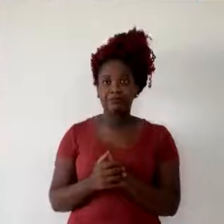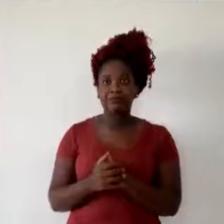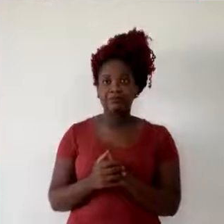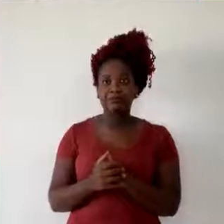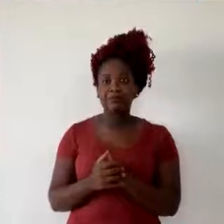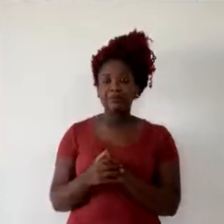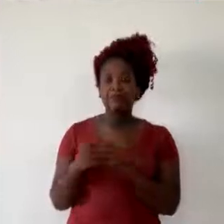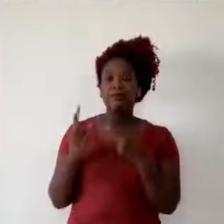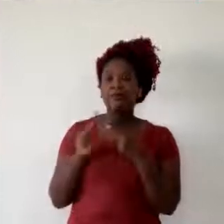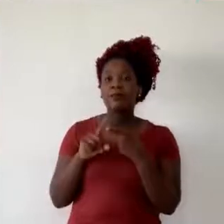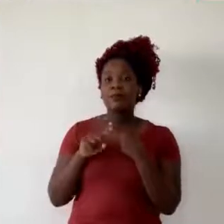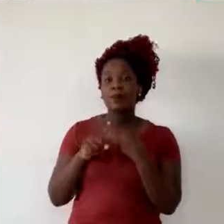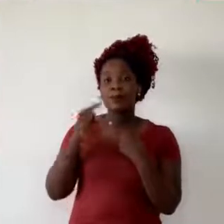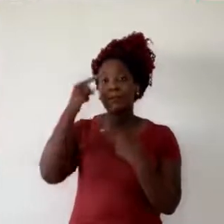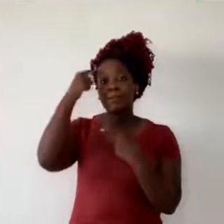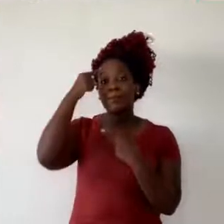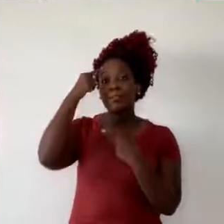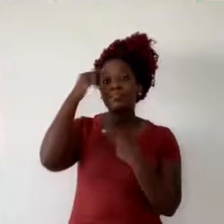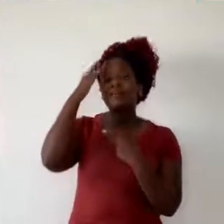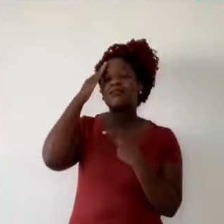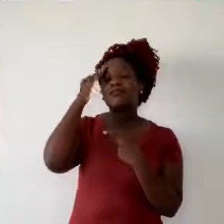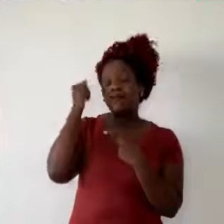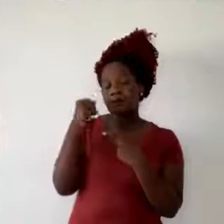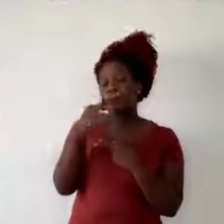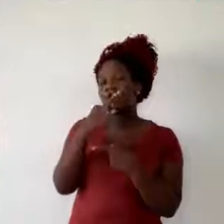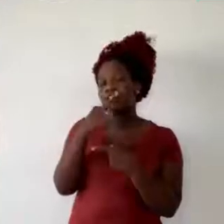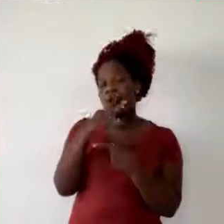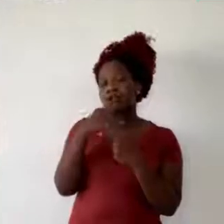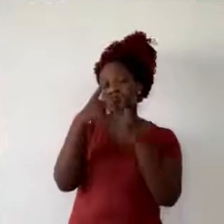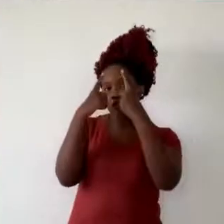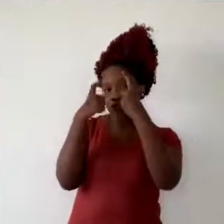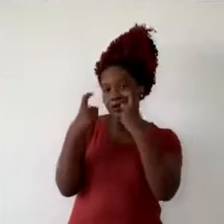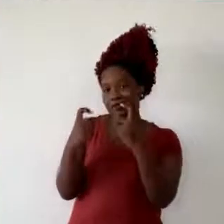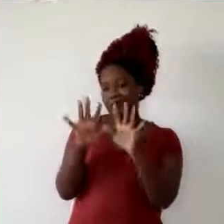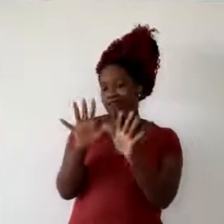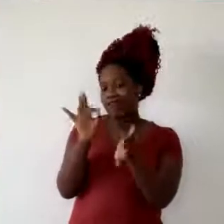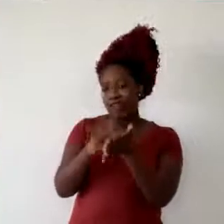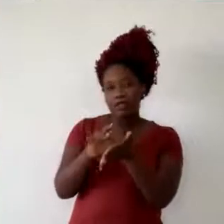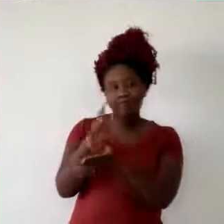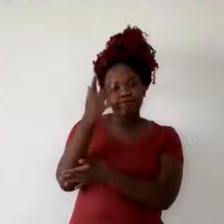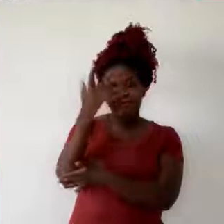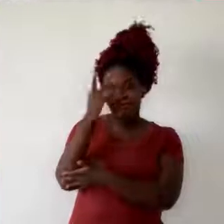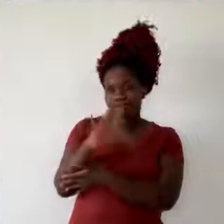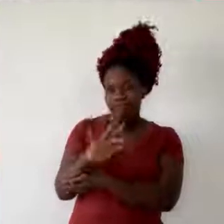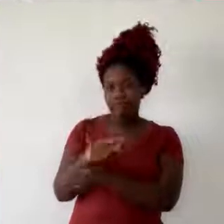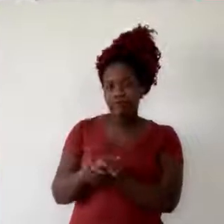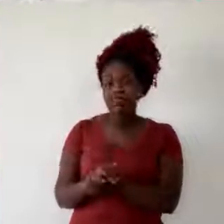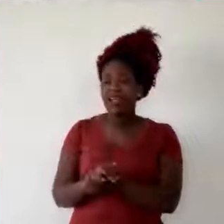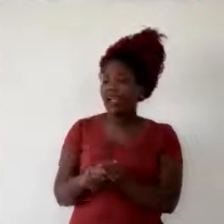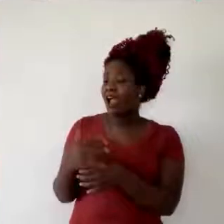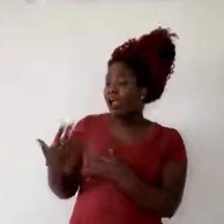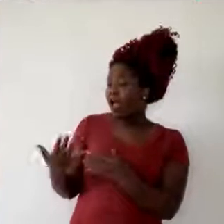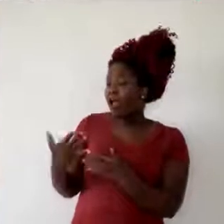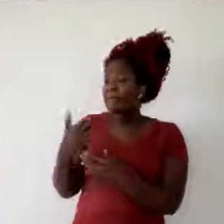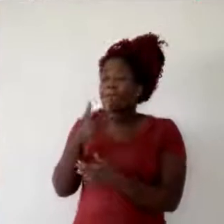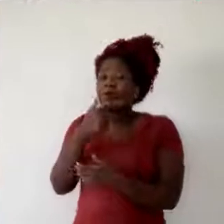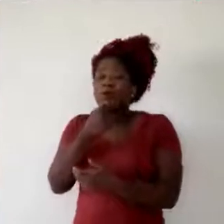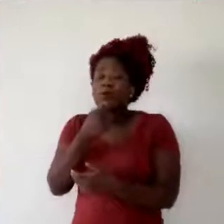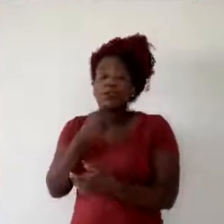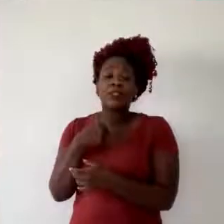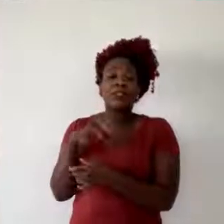is we think we know what violence is. We don't. This is the notion. He has never hit